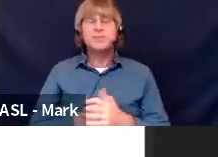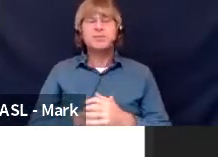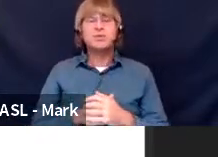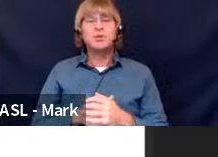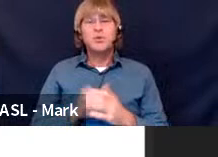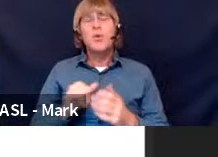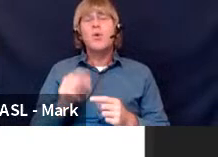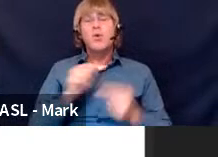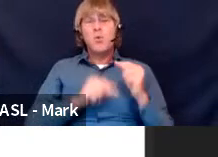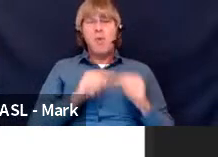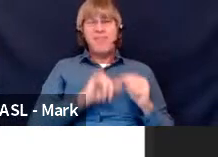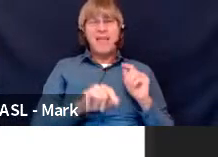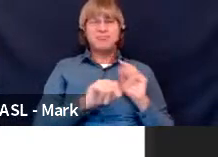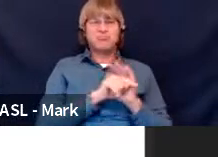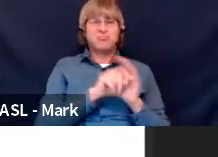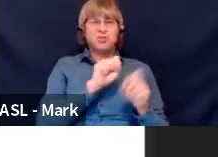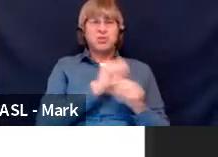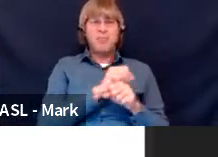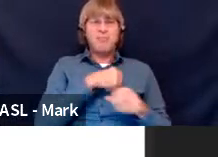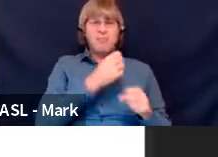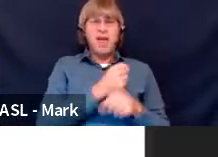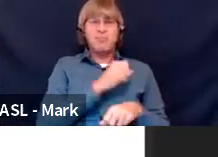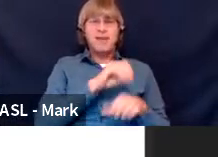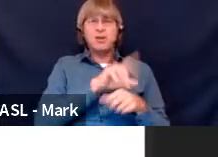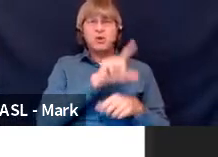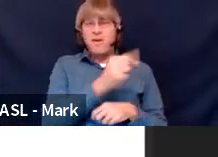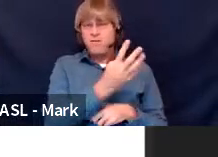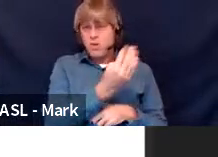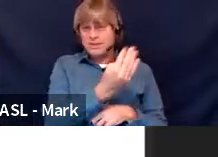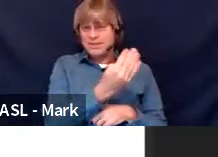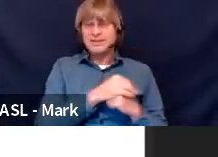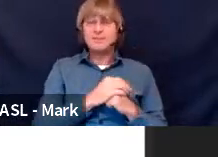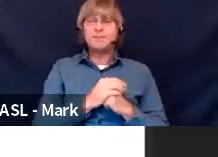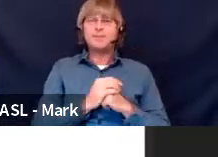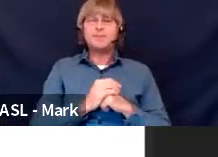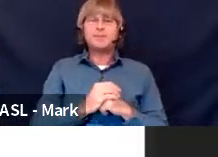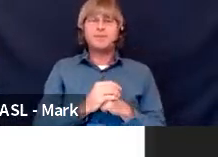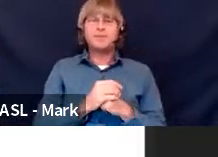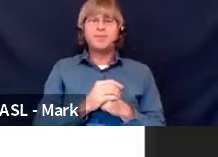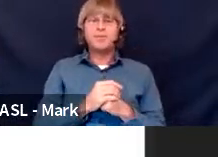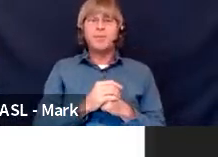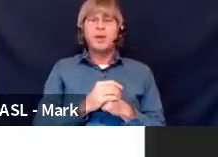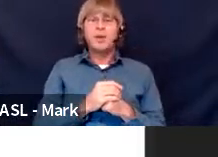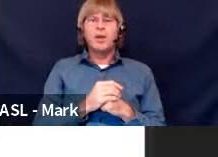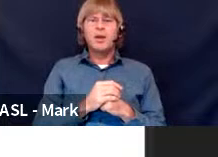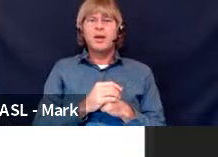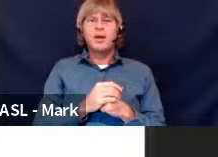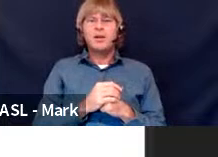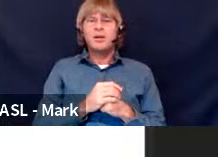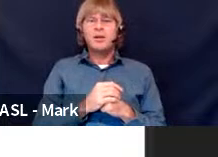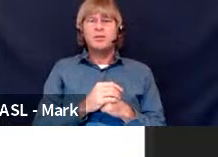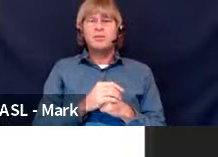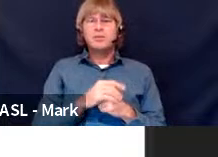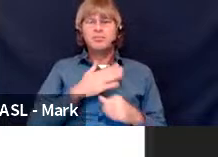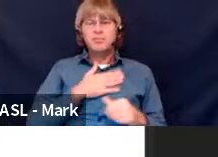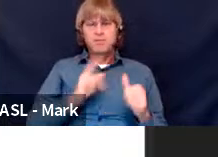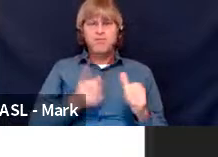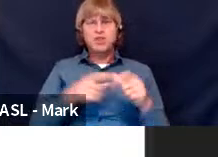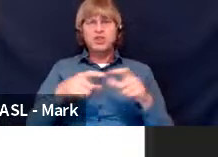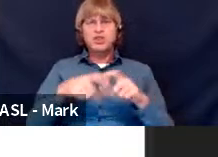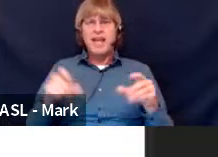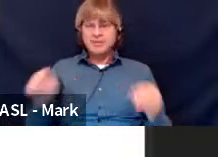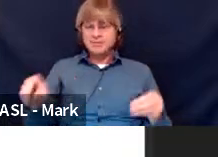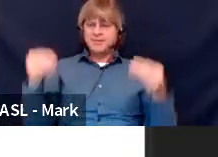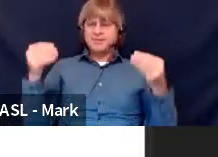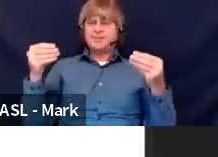going back to the job that I got back in 2018 or 14 rather, I, you know, with my first check that I